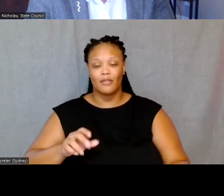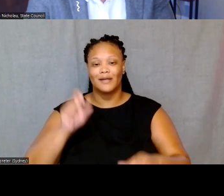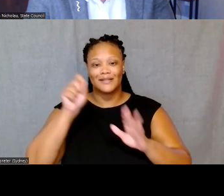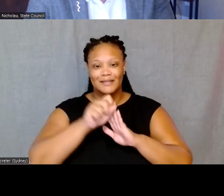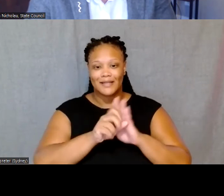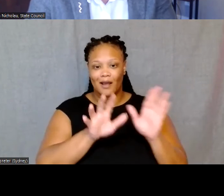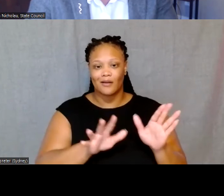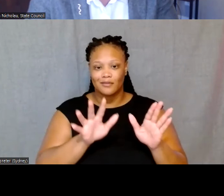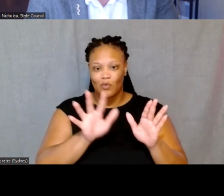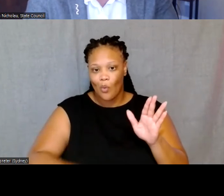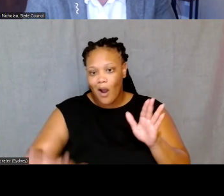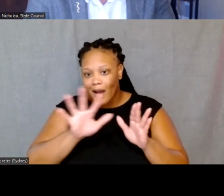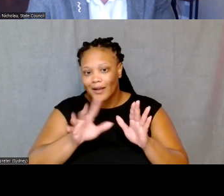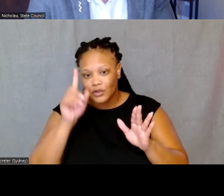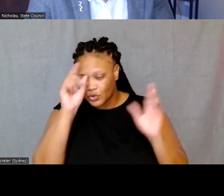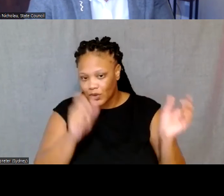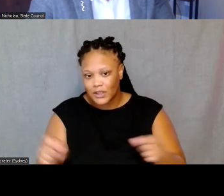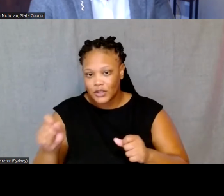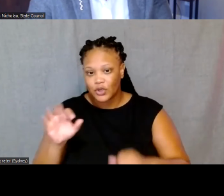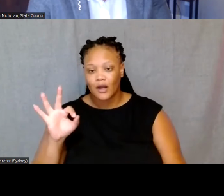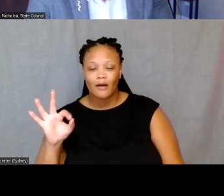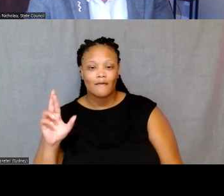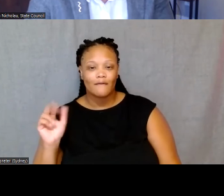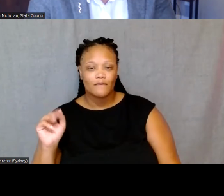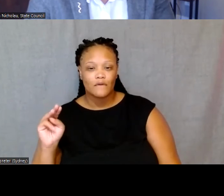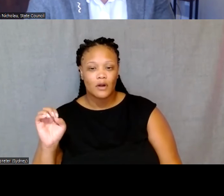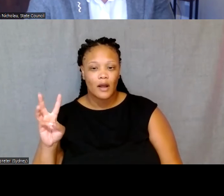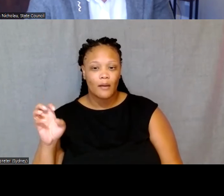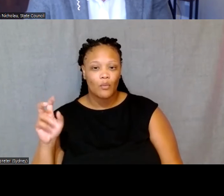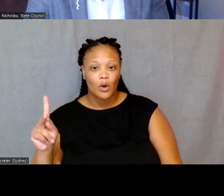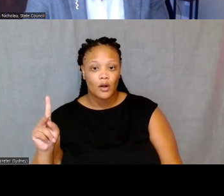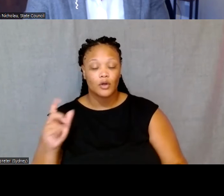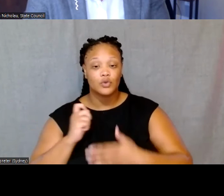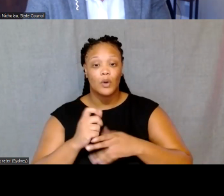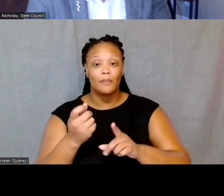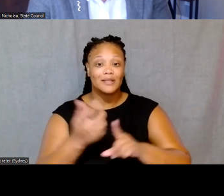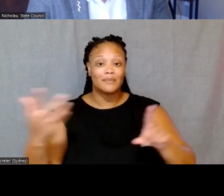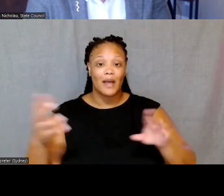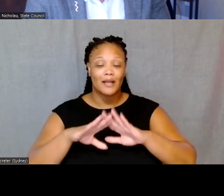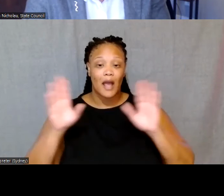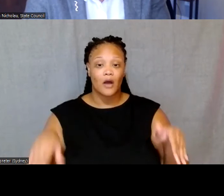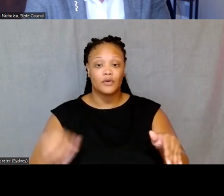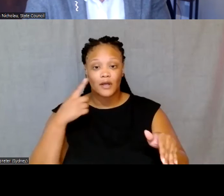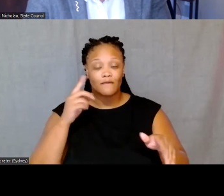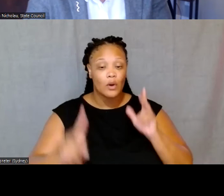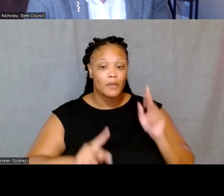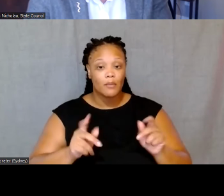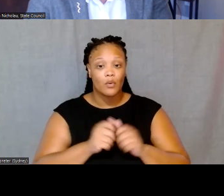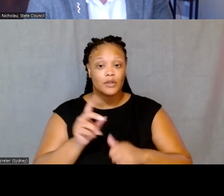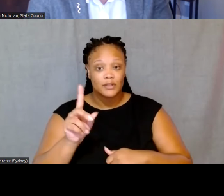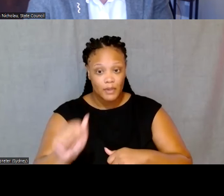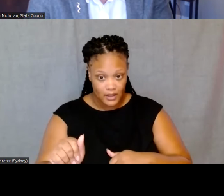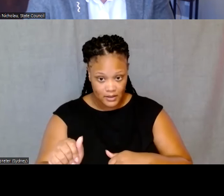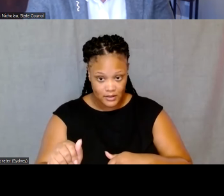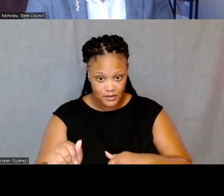framework for expanding housing for people with developmental disabilities. So that was released back in